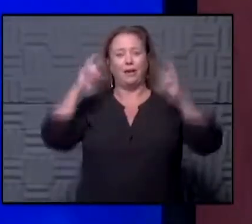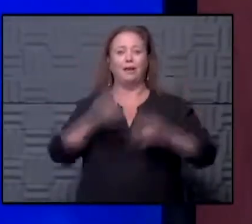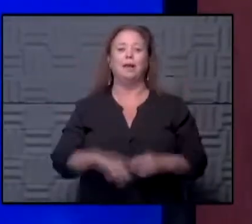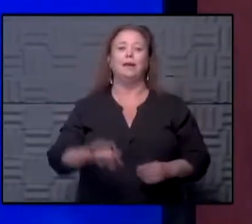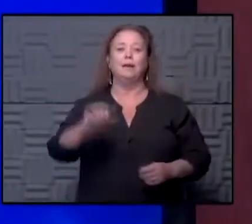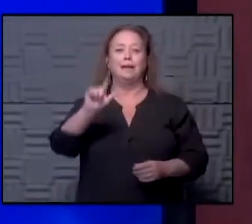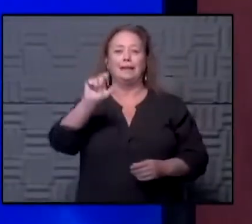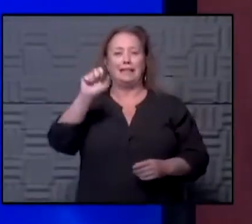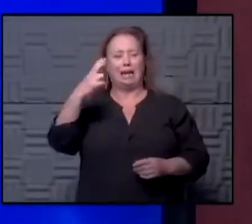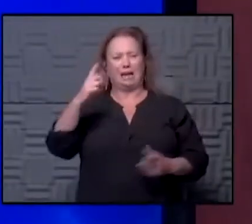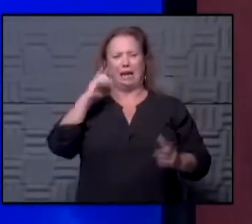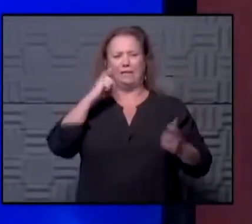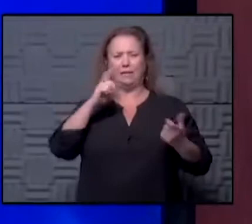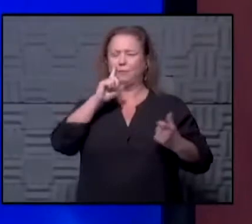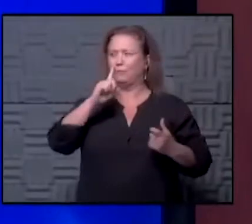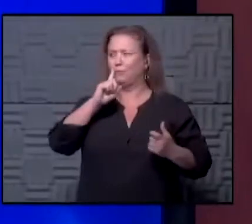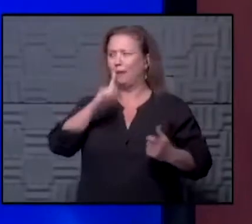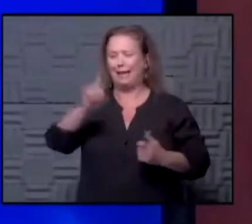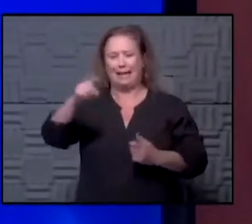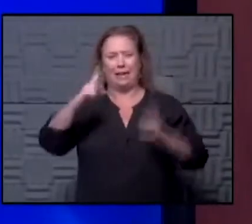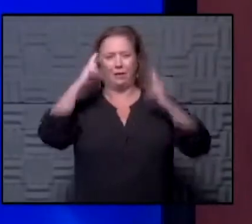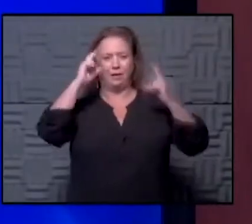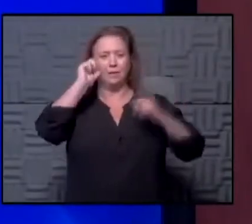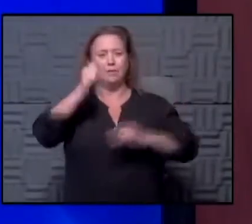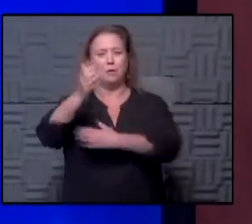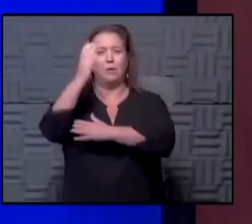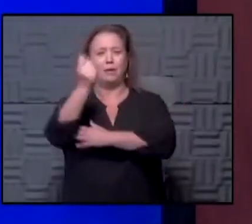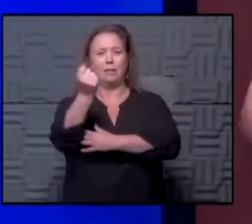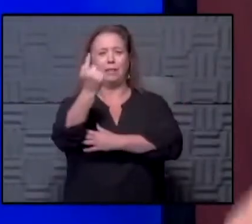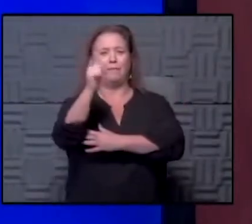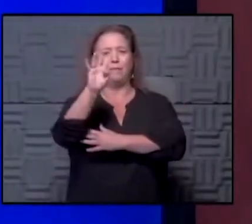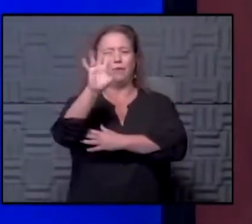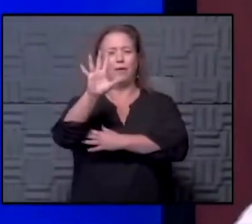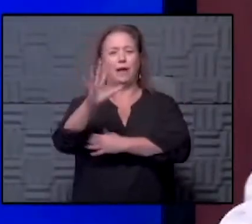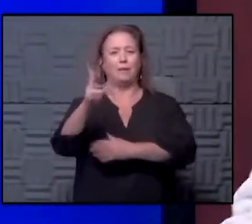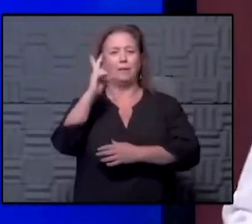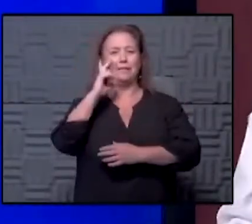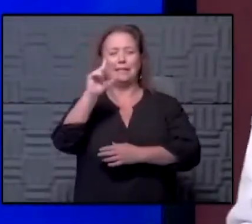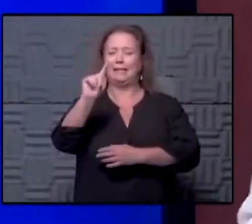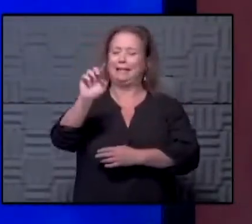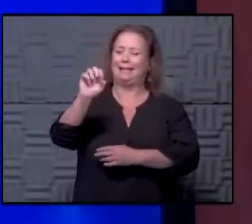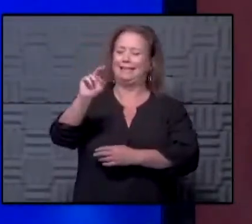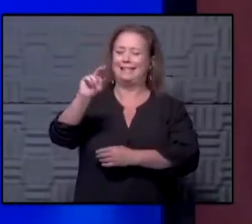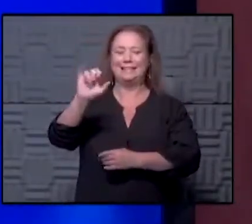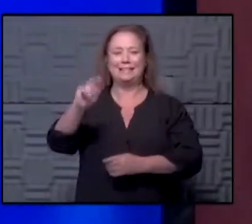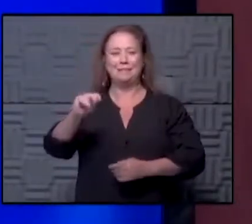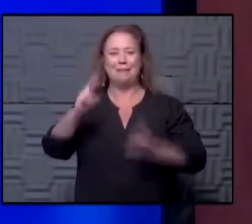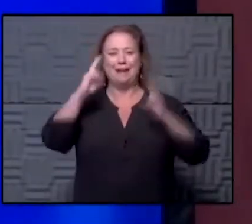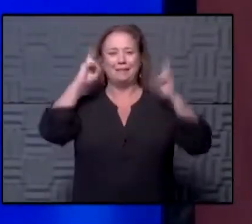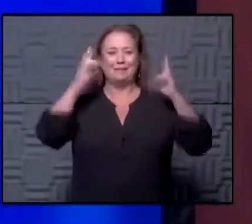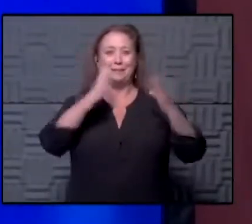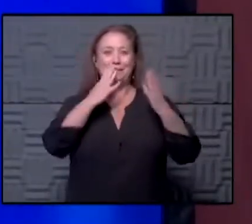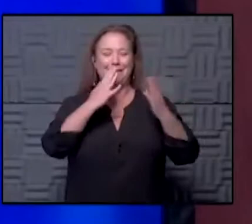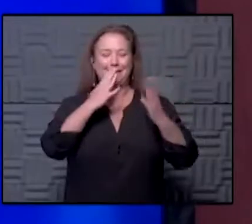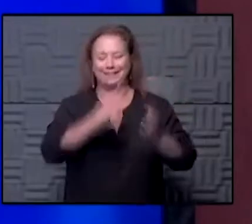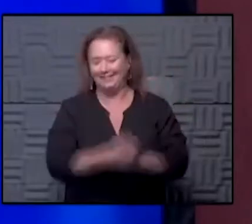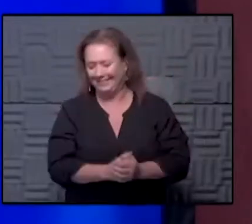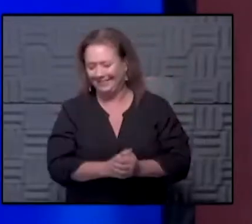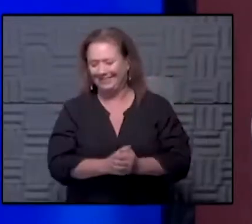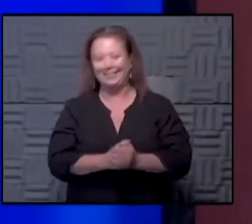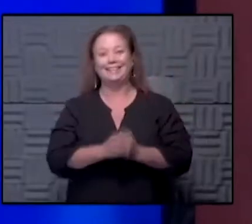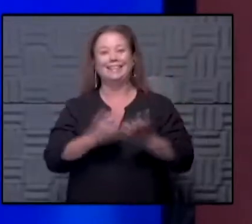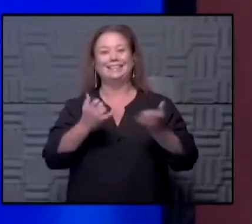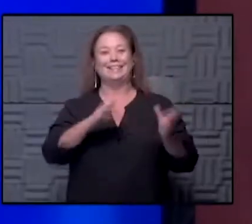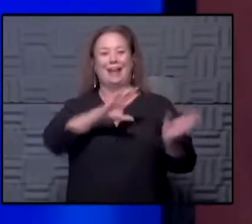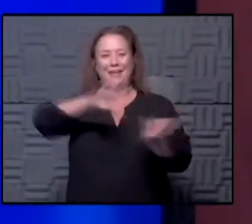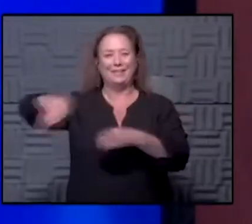Ilea, I think it's probably true. Tomorrow morning, 11:45, I'm going to see Tennyson. Thank goodness for that one. All right, now that we've covered that